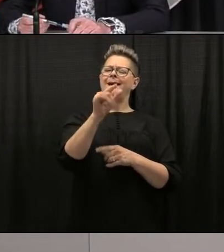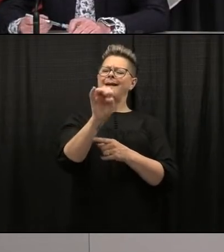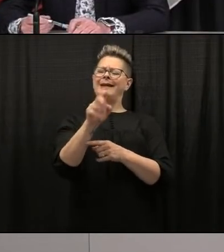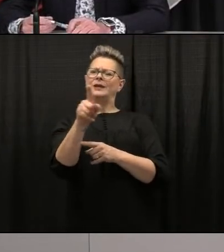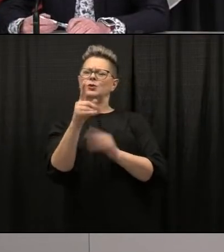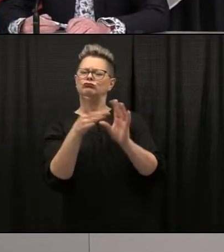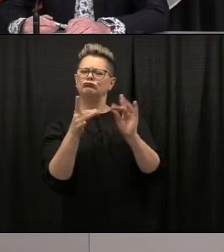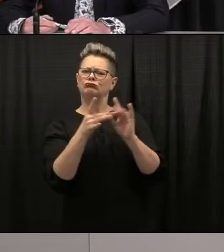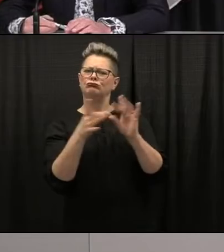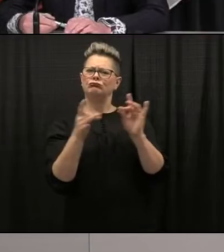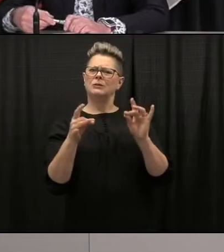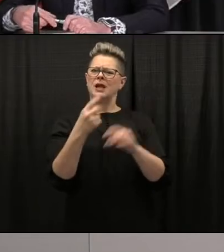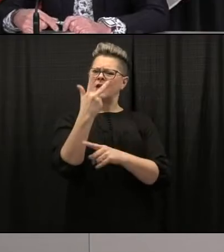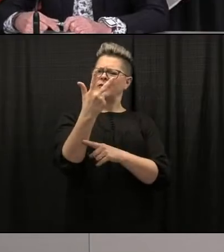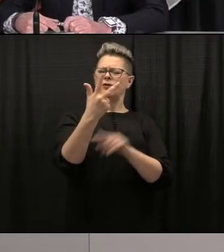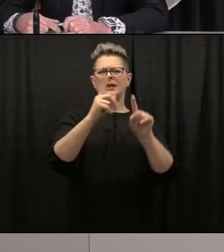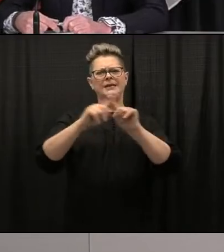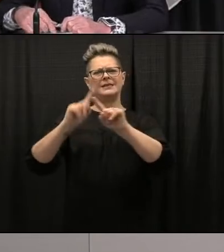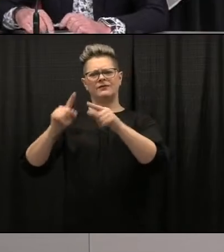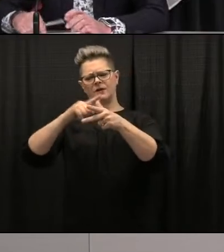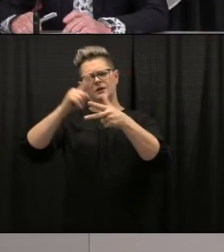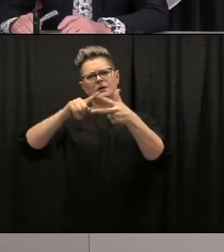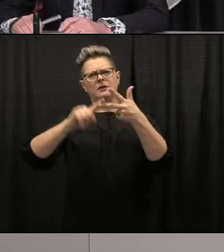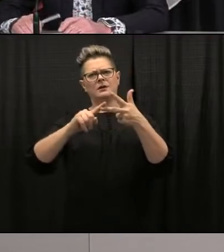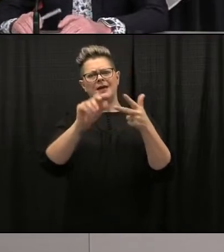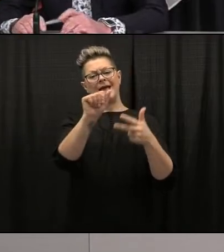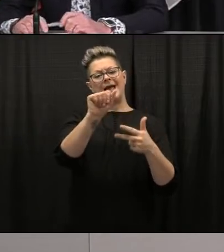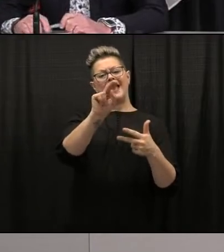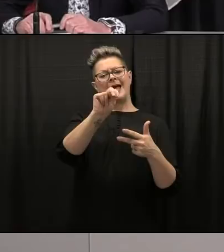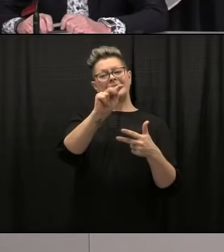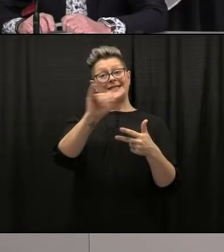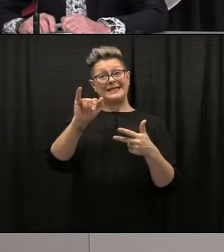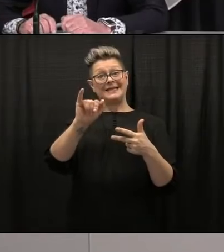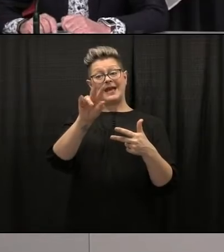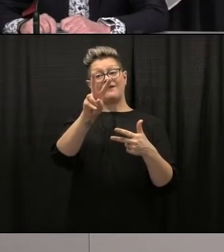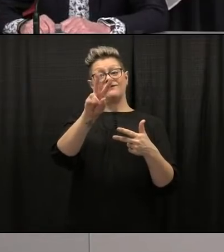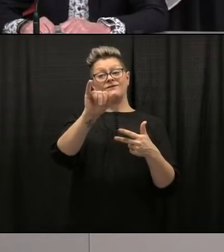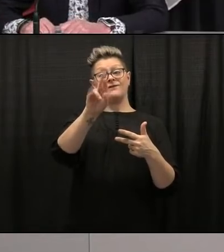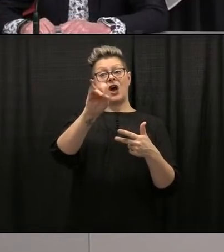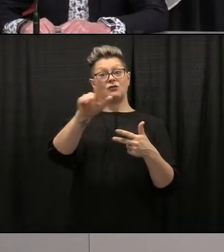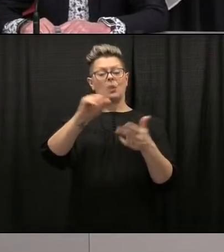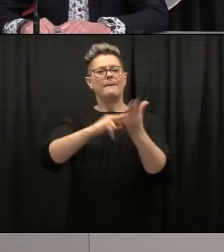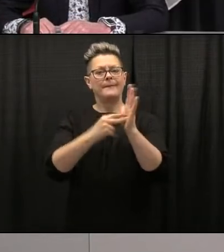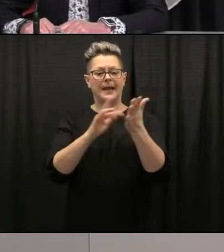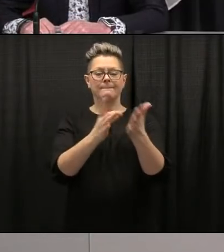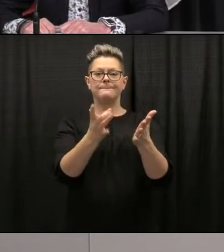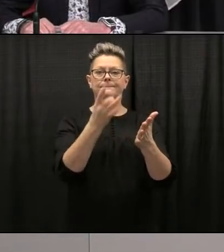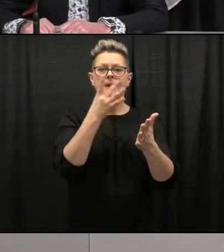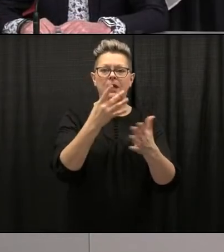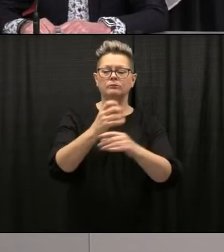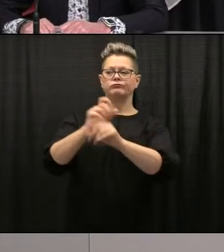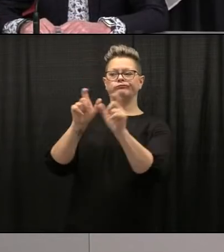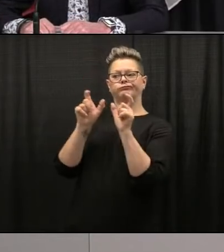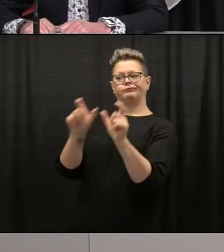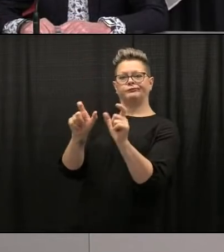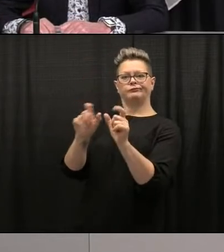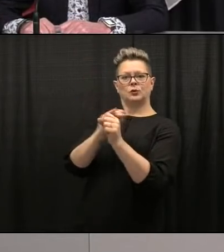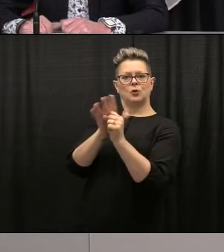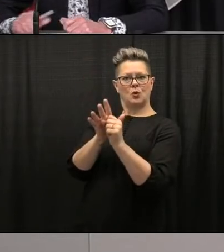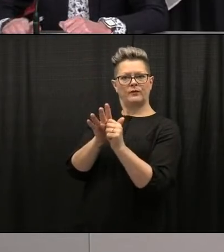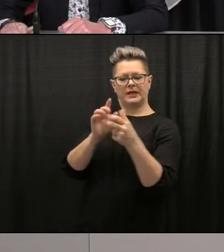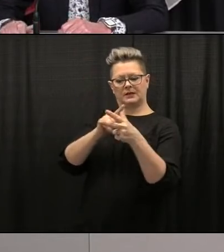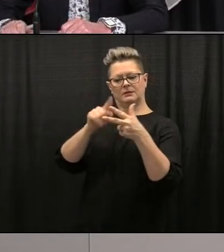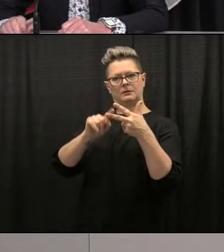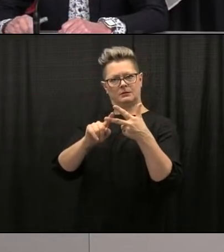mentioned that there have been 3 courses of the antiviral pill given so far in the province. What have the outcomes been like thus far with